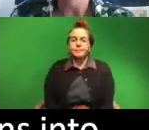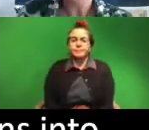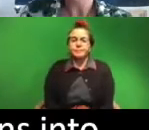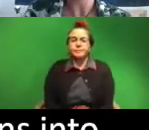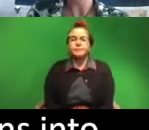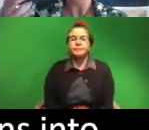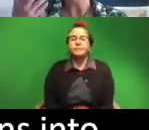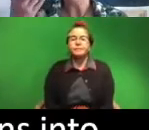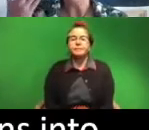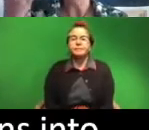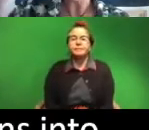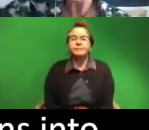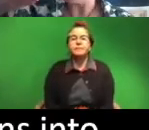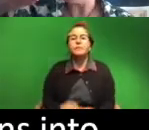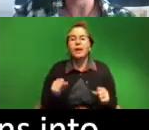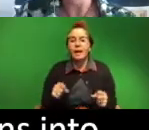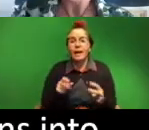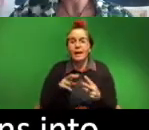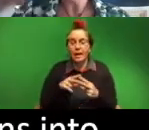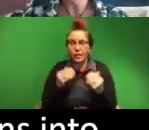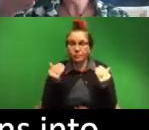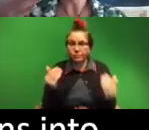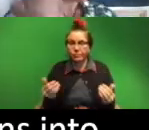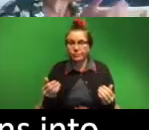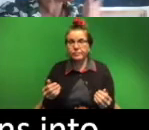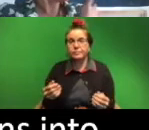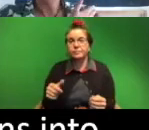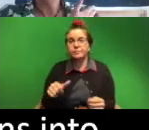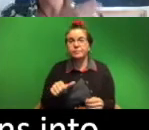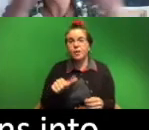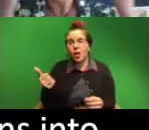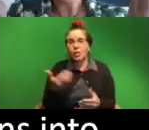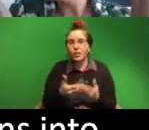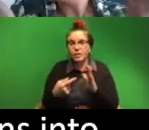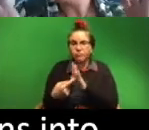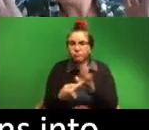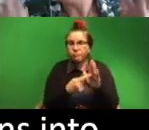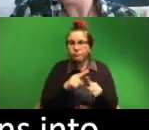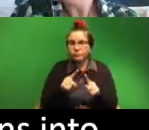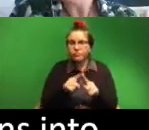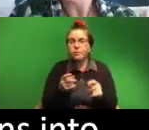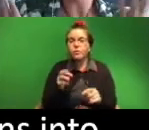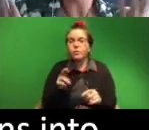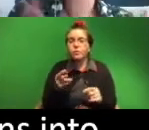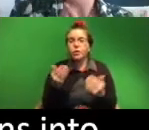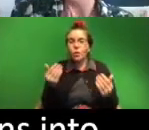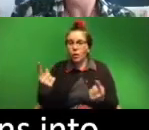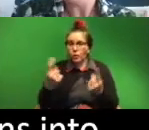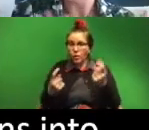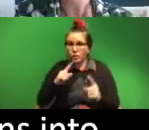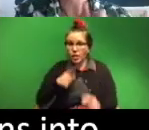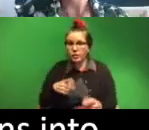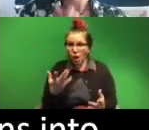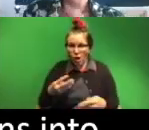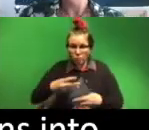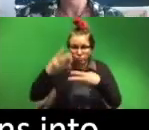So I can either go into other things and show some stuff, or we can go to the Q&A because I already saw some